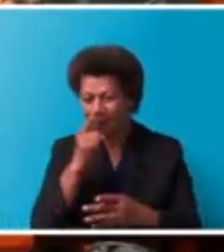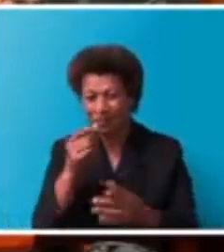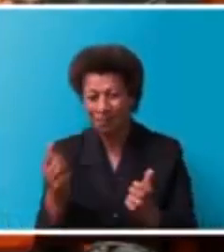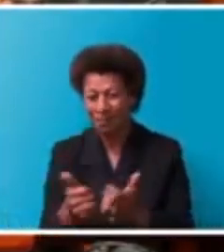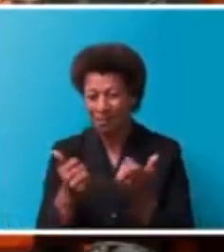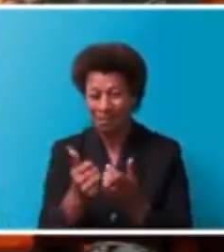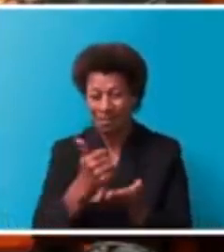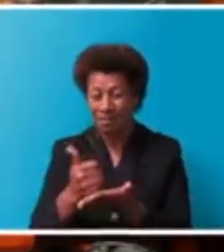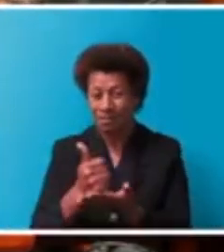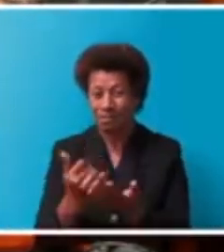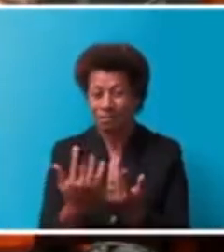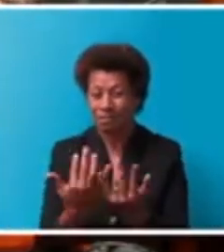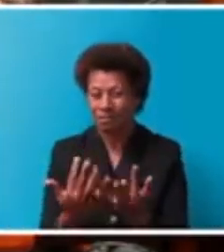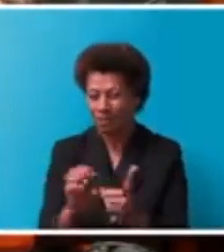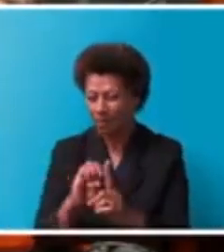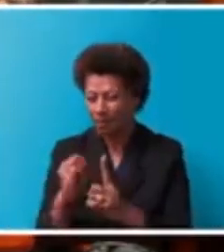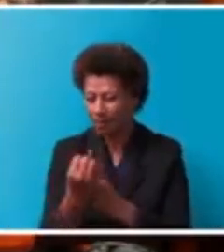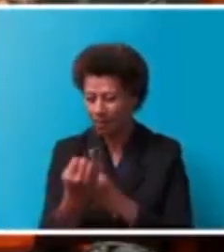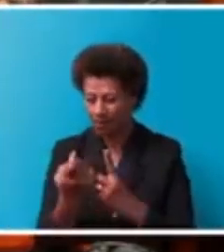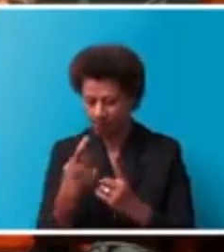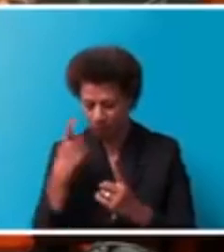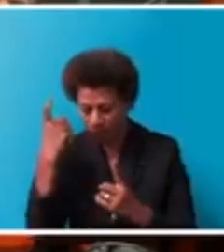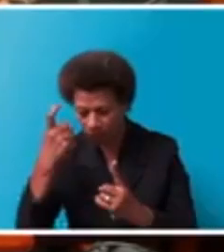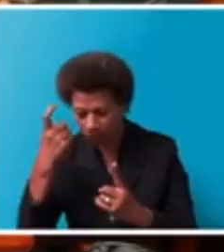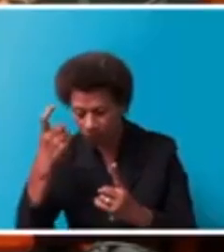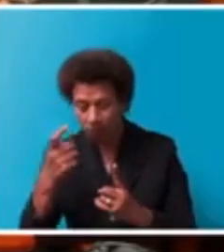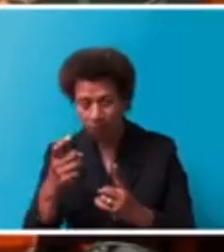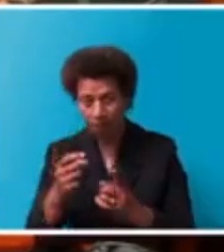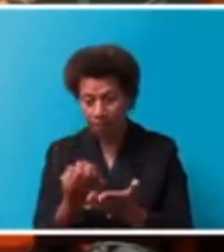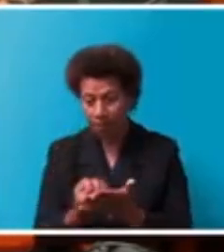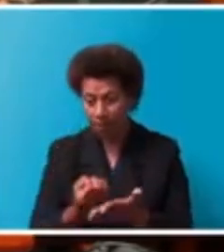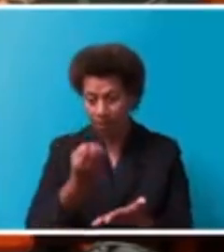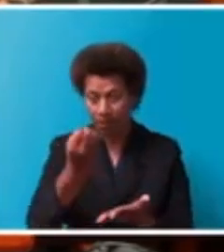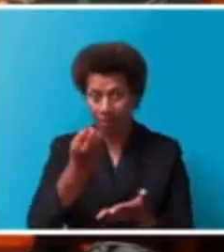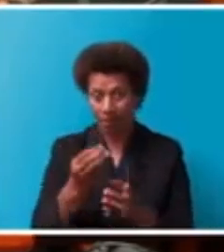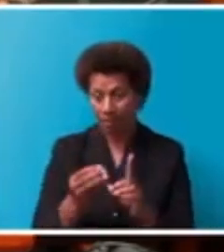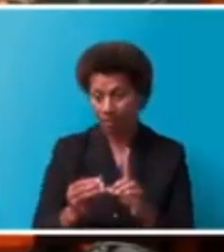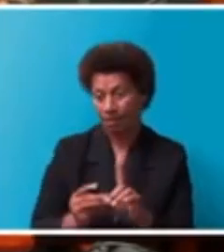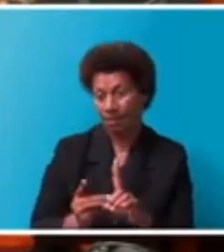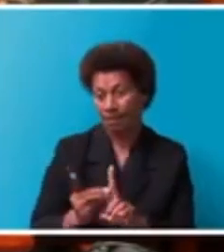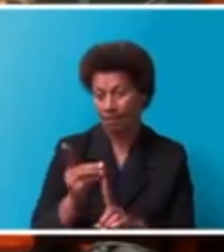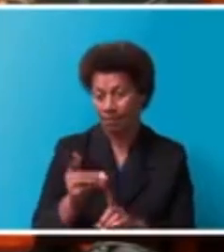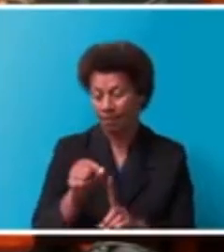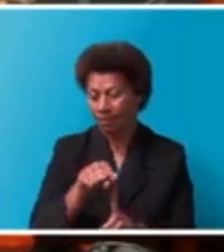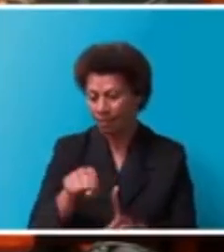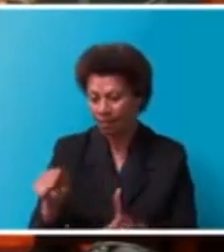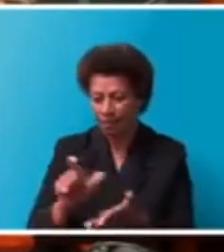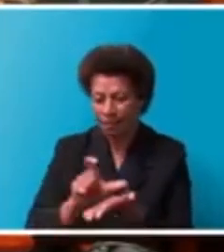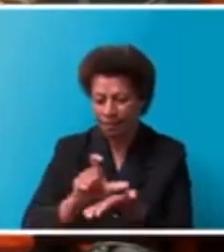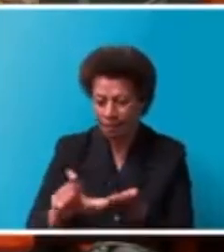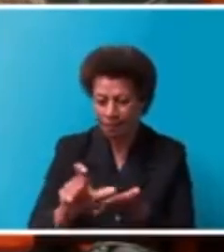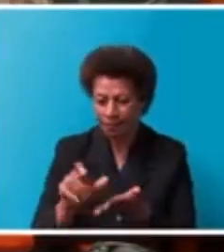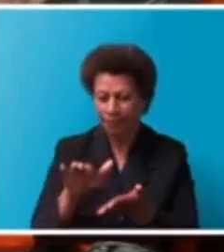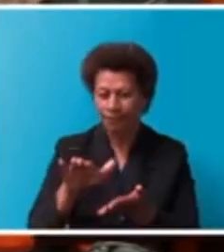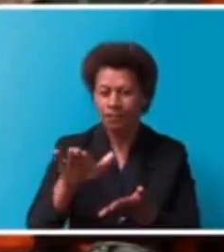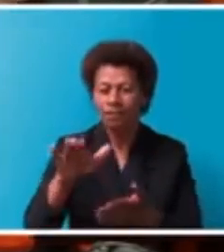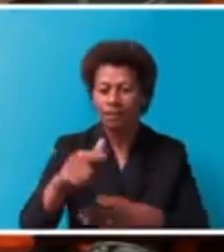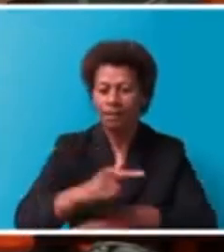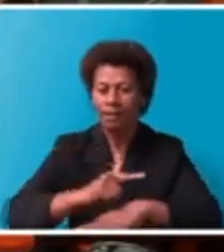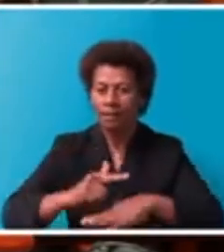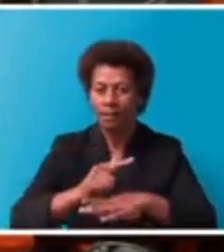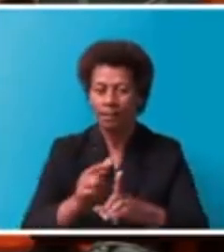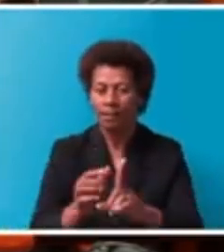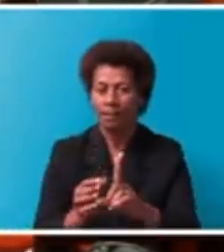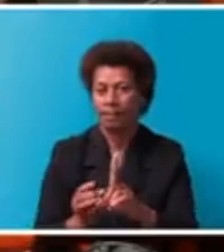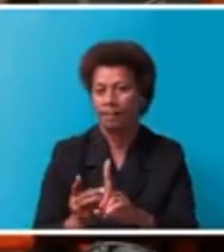environmental concerns, and economic development, this master plan will provide clearer guidelines for future land development. Mr.